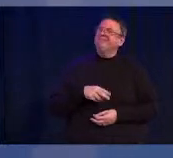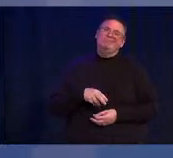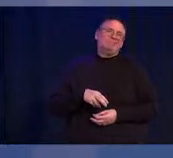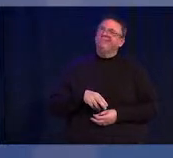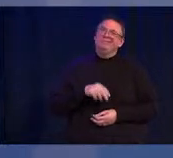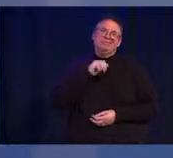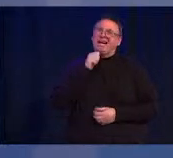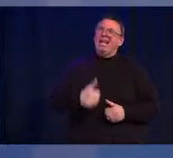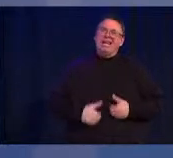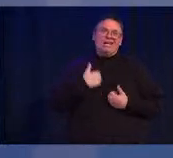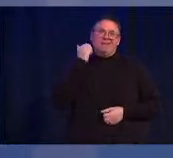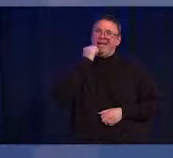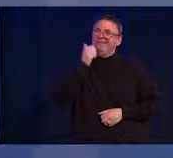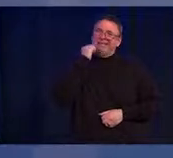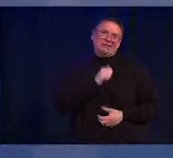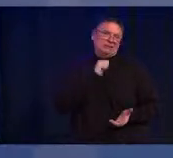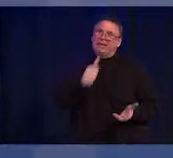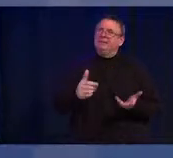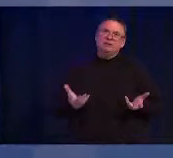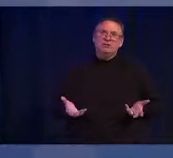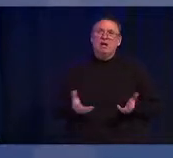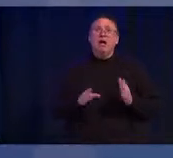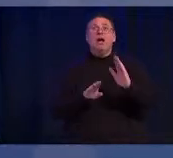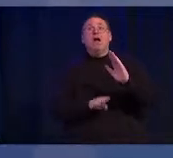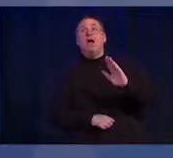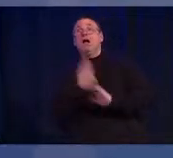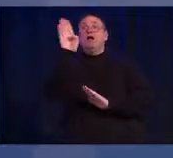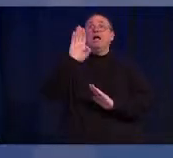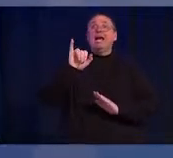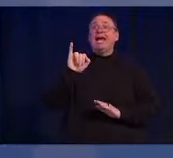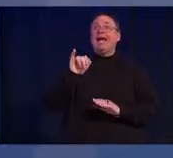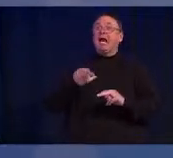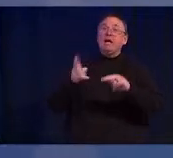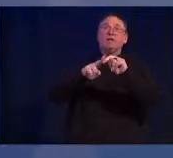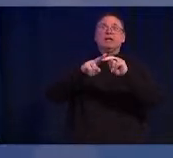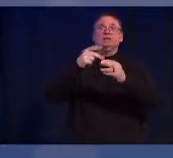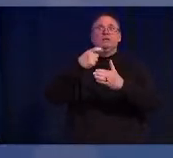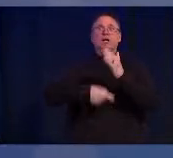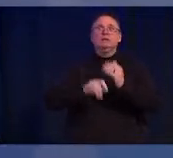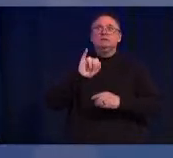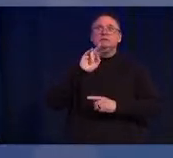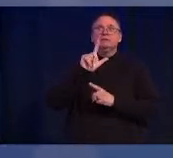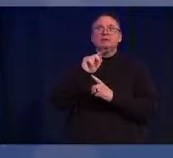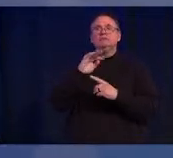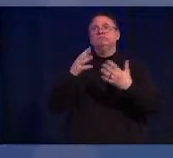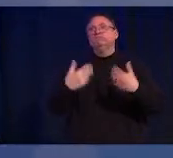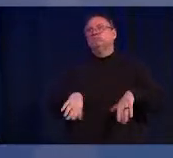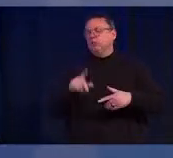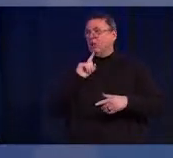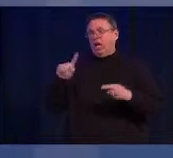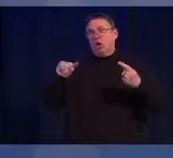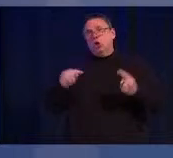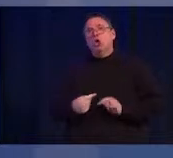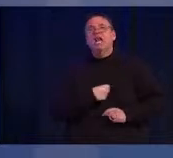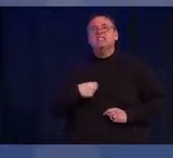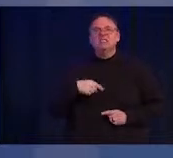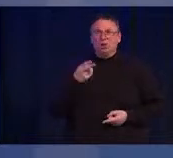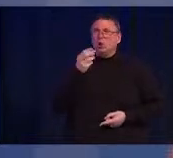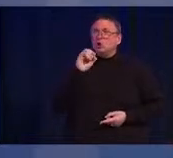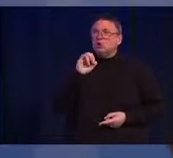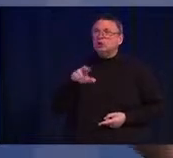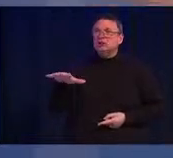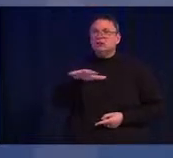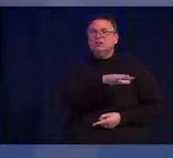living. Inflation is really, really hurting most Hoosiers. And the reality is